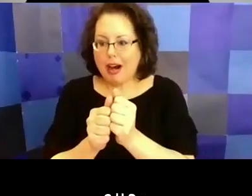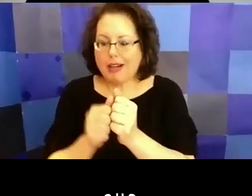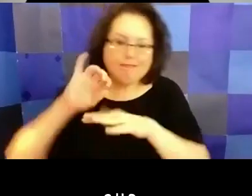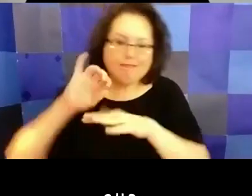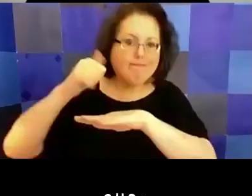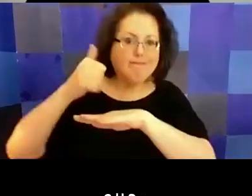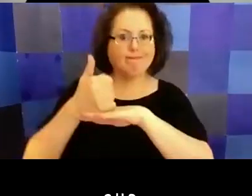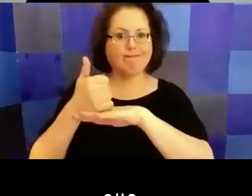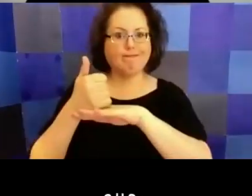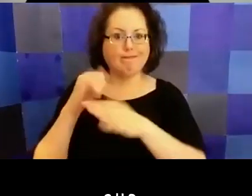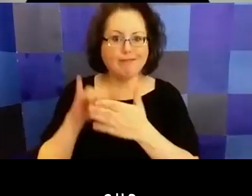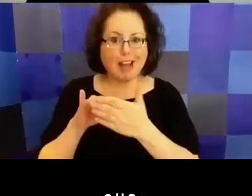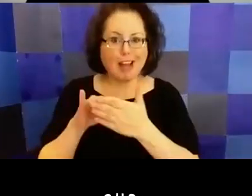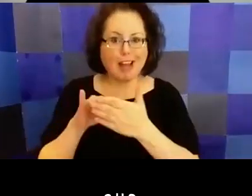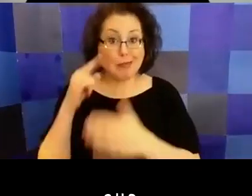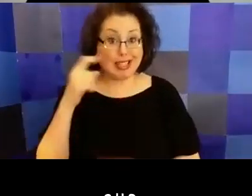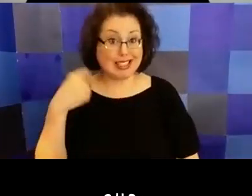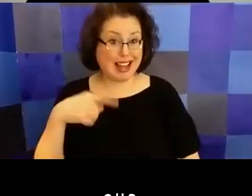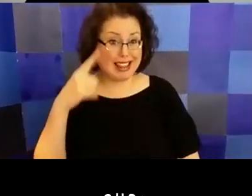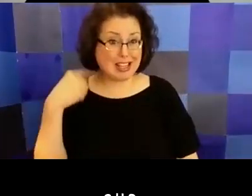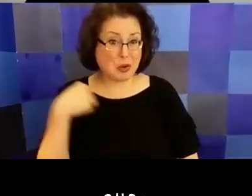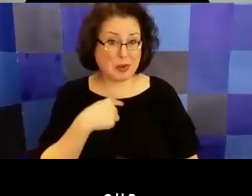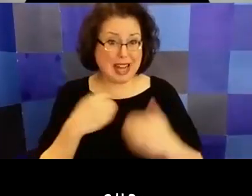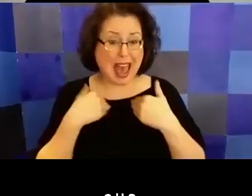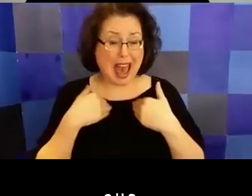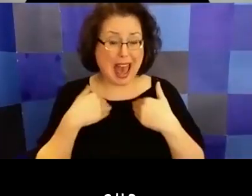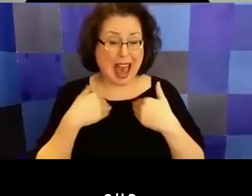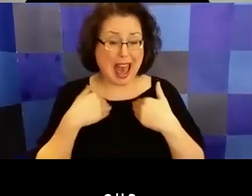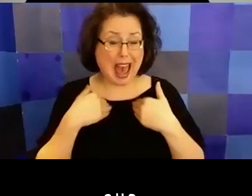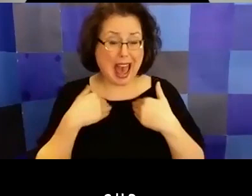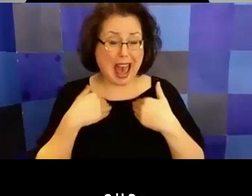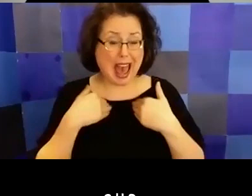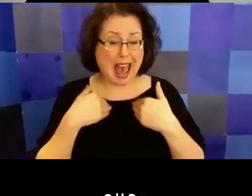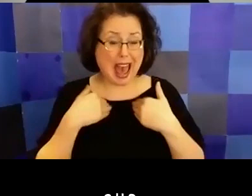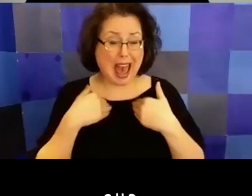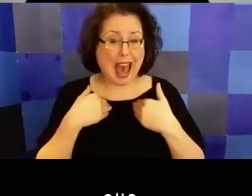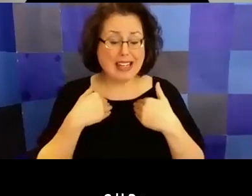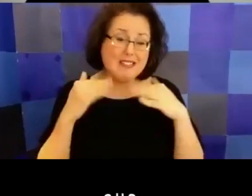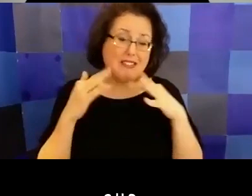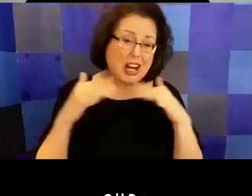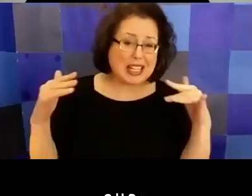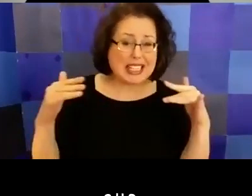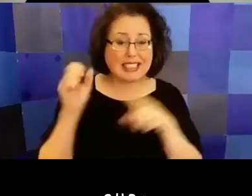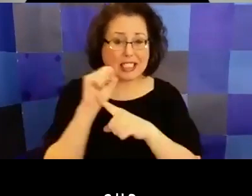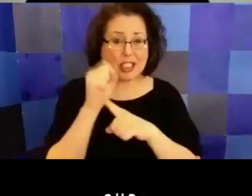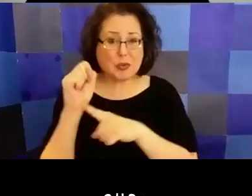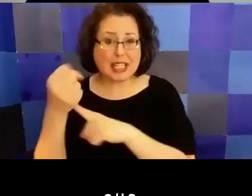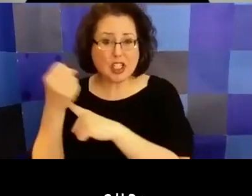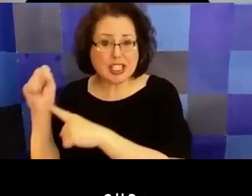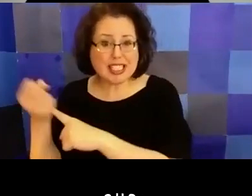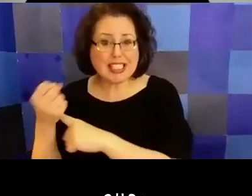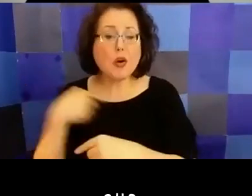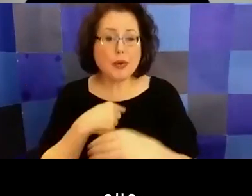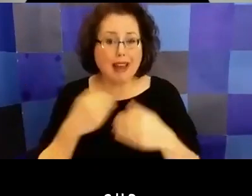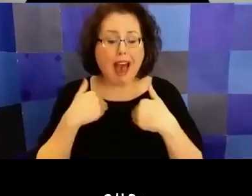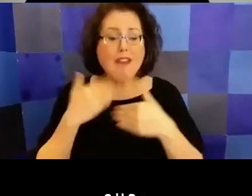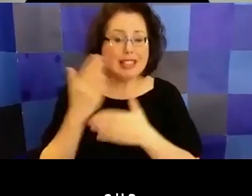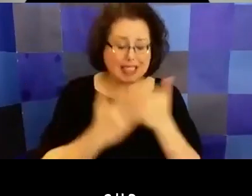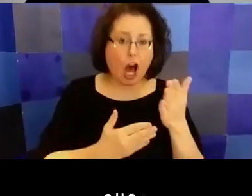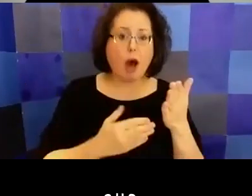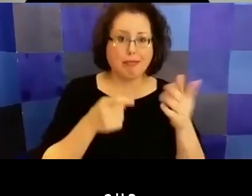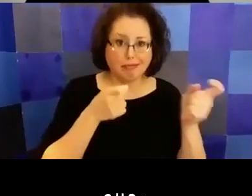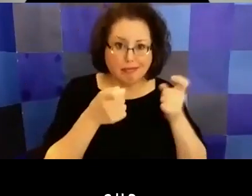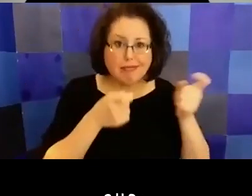I think we have various scenarios that we can do where there are kinds of capacities that we have in the administration